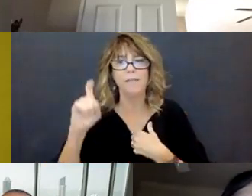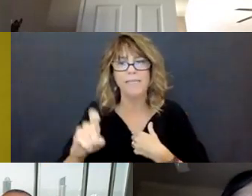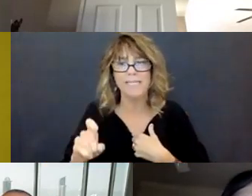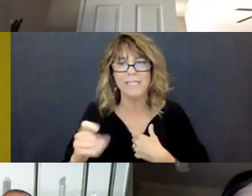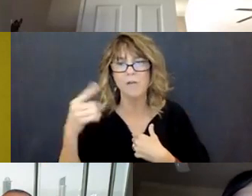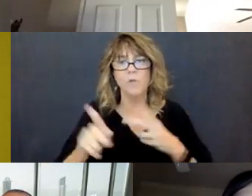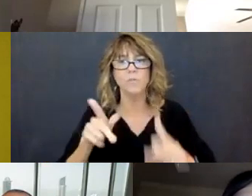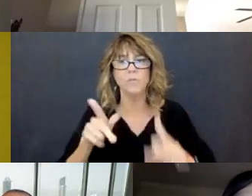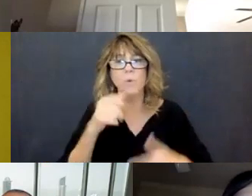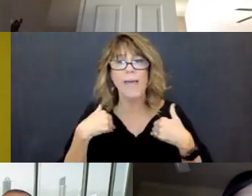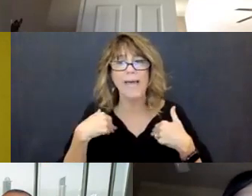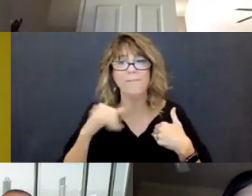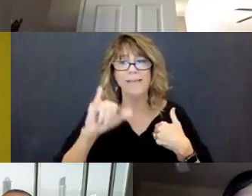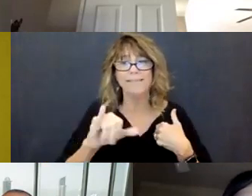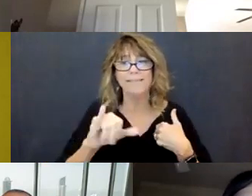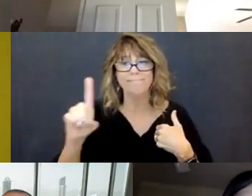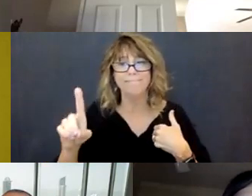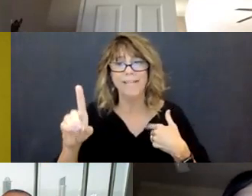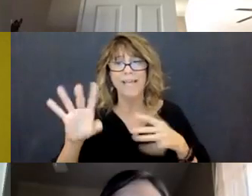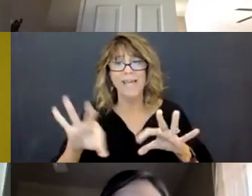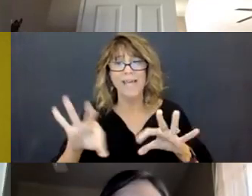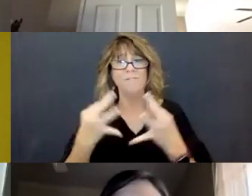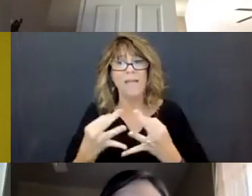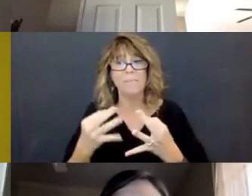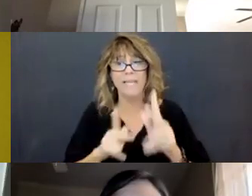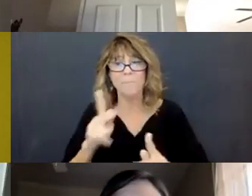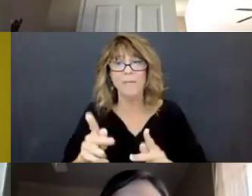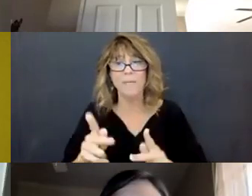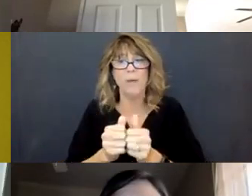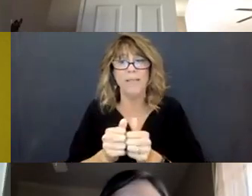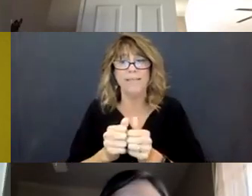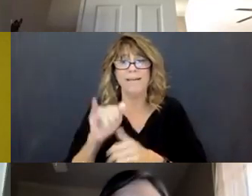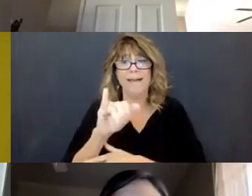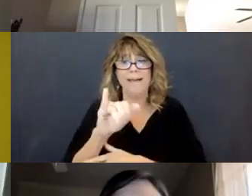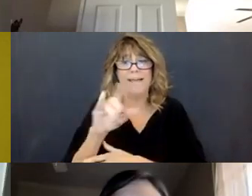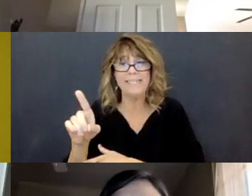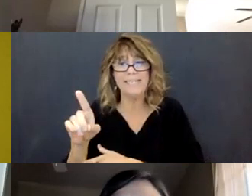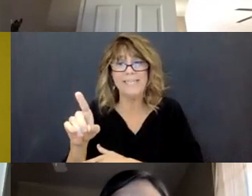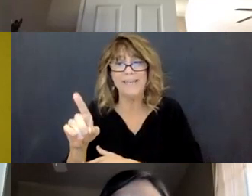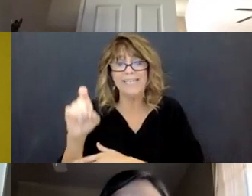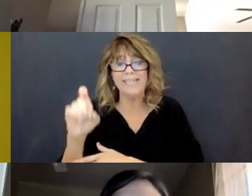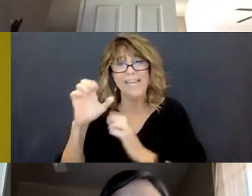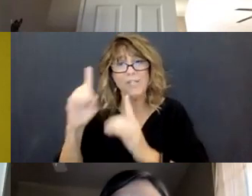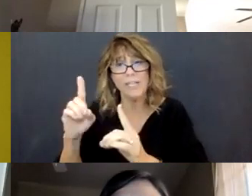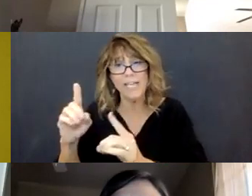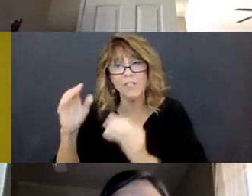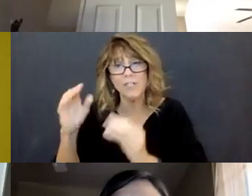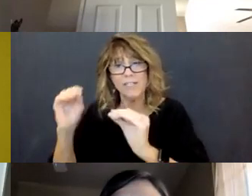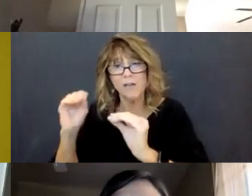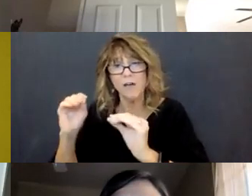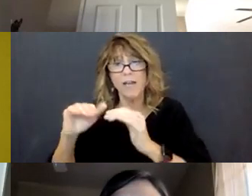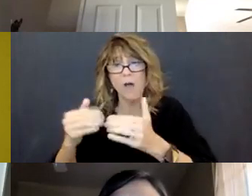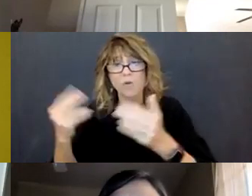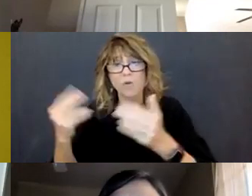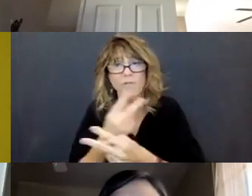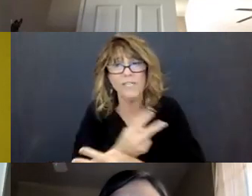with intellectual and developmental disabilities need education on navigating the crisis behavioral health system. And finally, we need